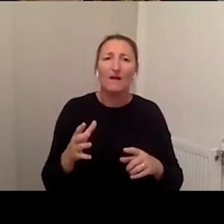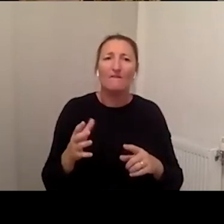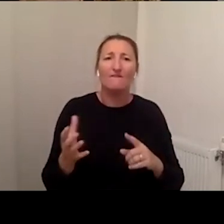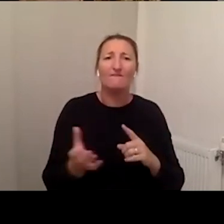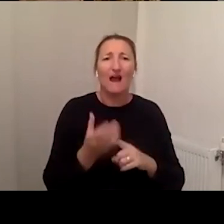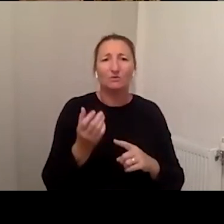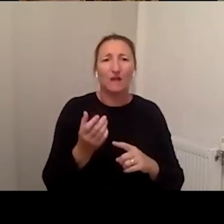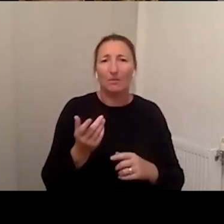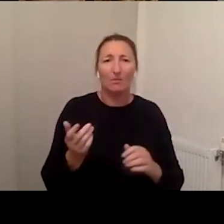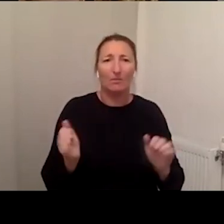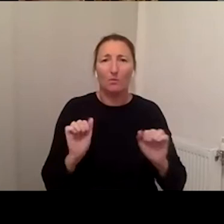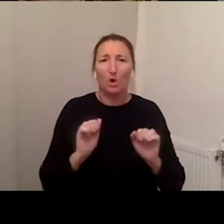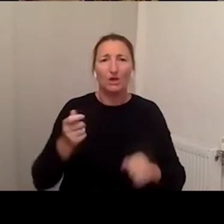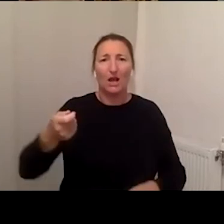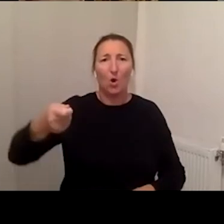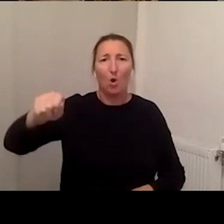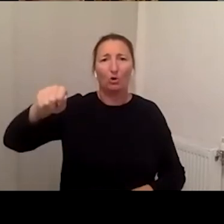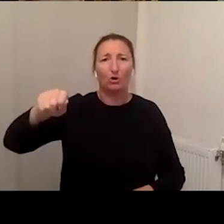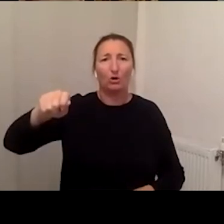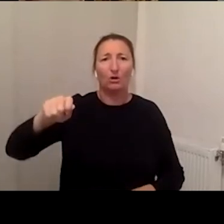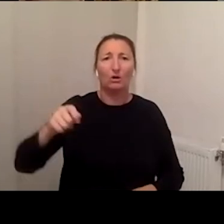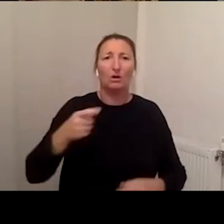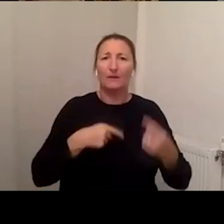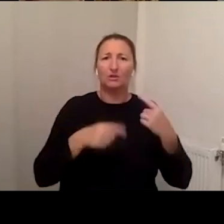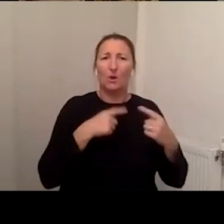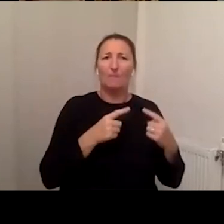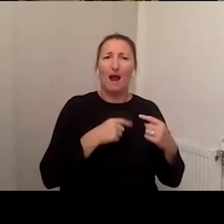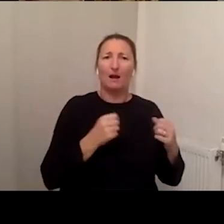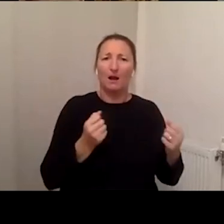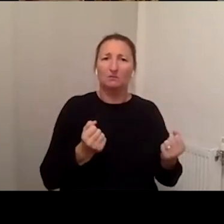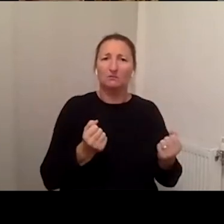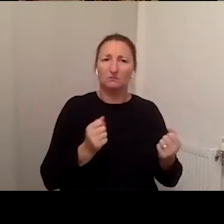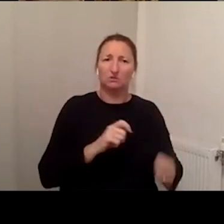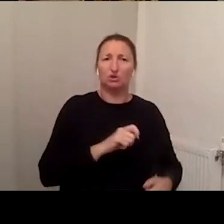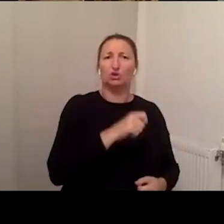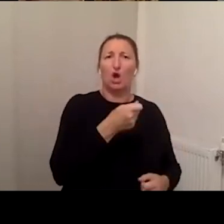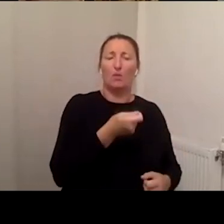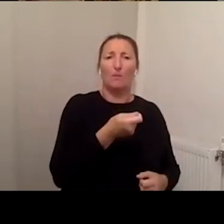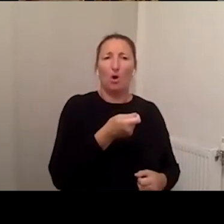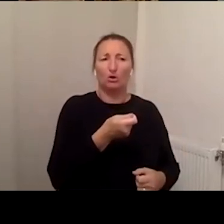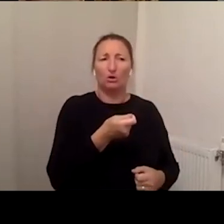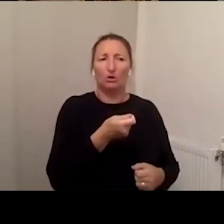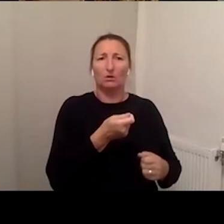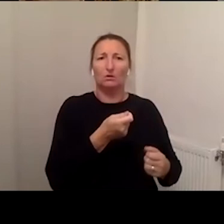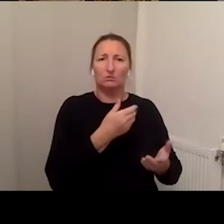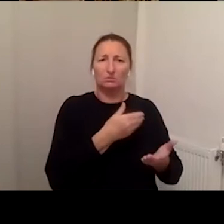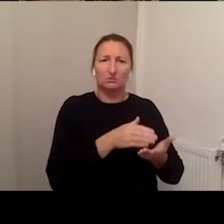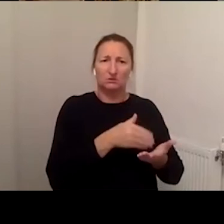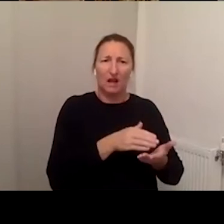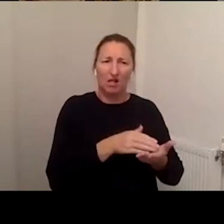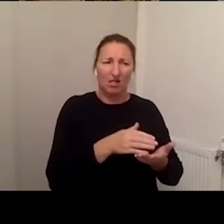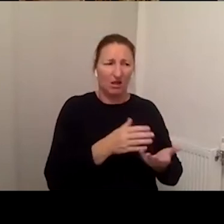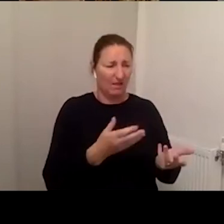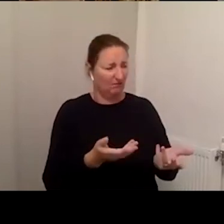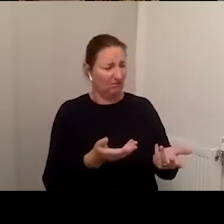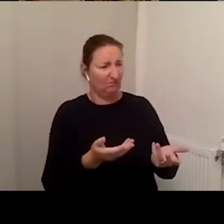on. So now they have to go back and switch on these various dynamic elements that allows them to sell to the grid. And suddenly then they're being told, well, we don't know how